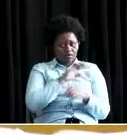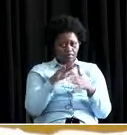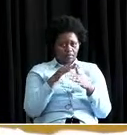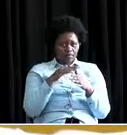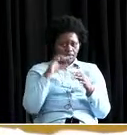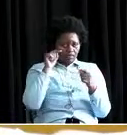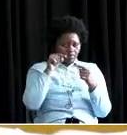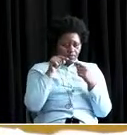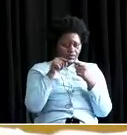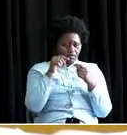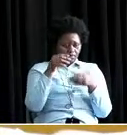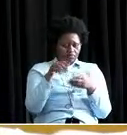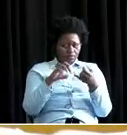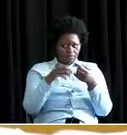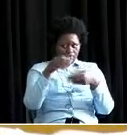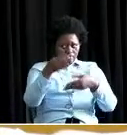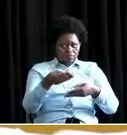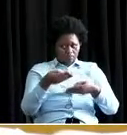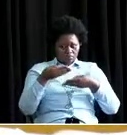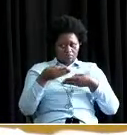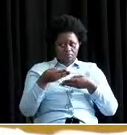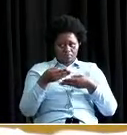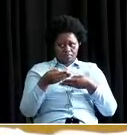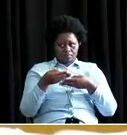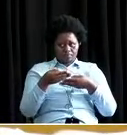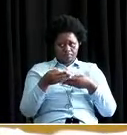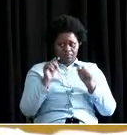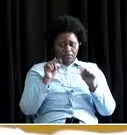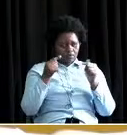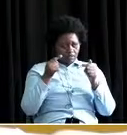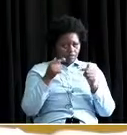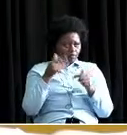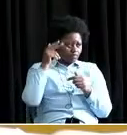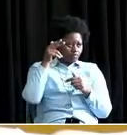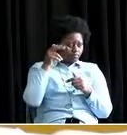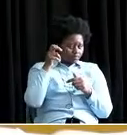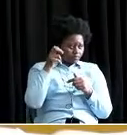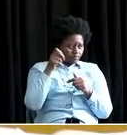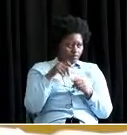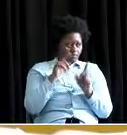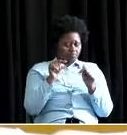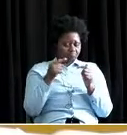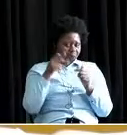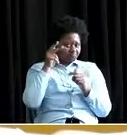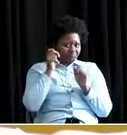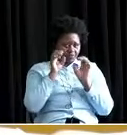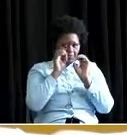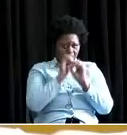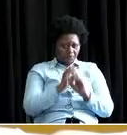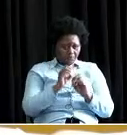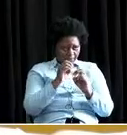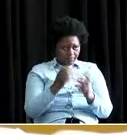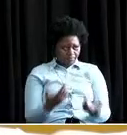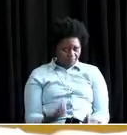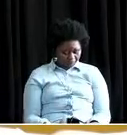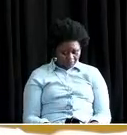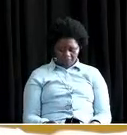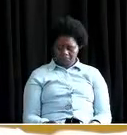point we are trying to submit, we can't hear you. You are not audible at all.